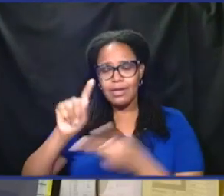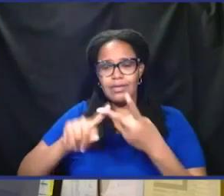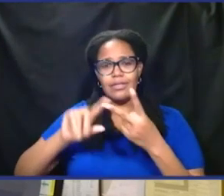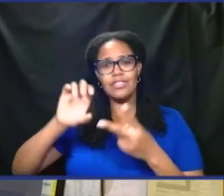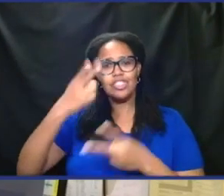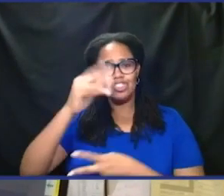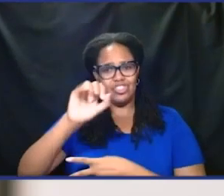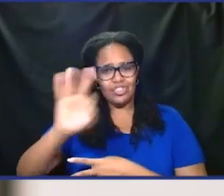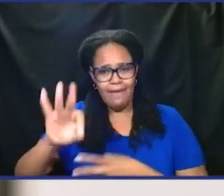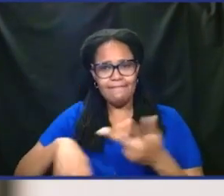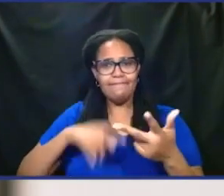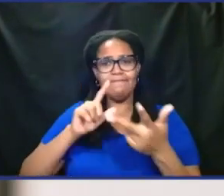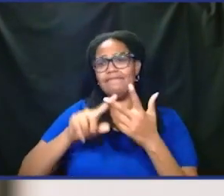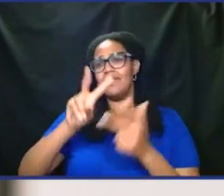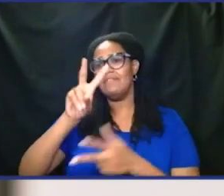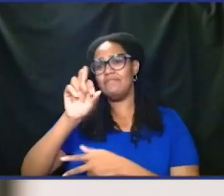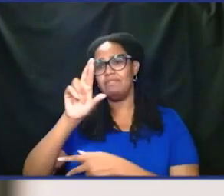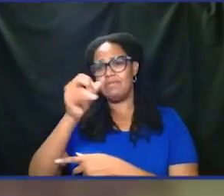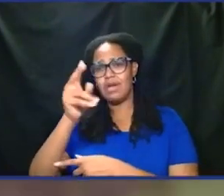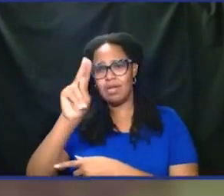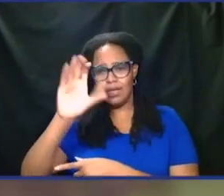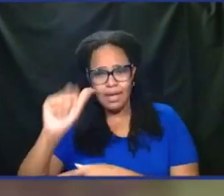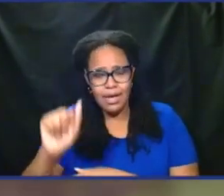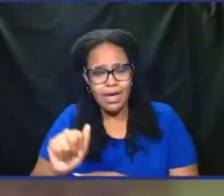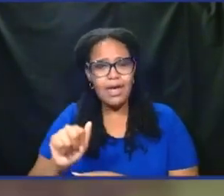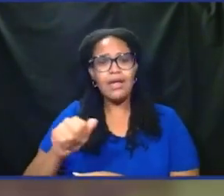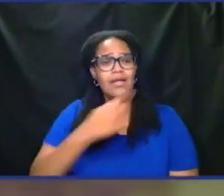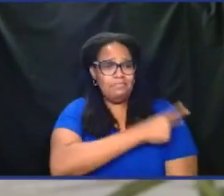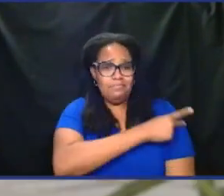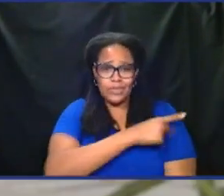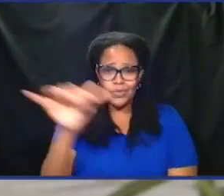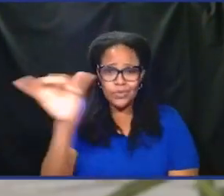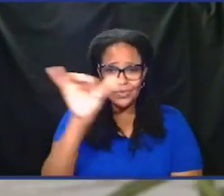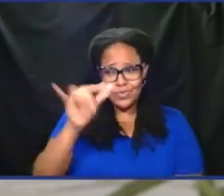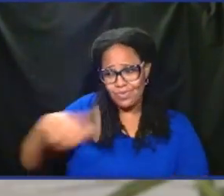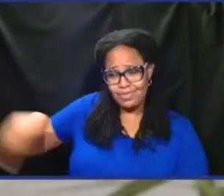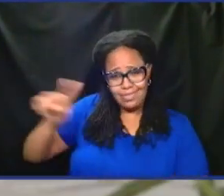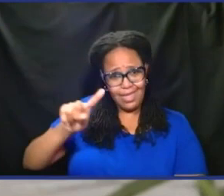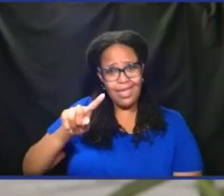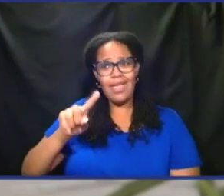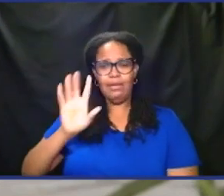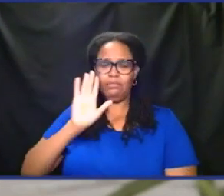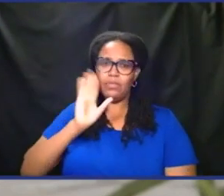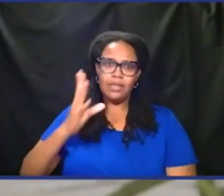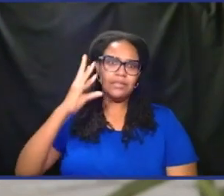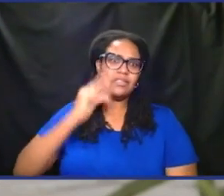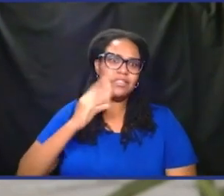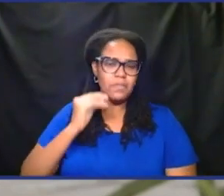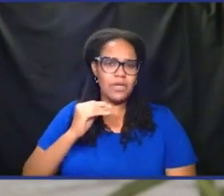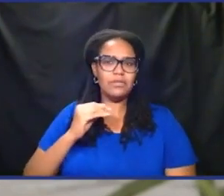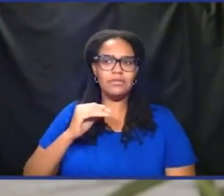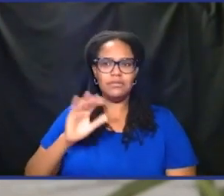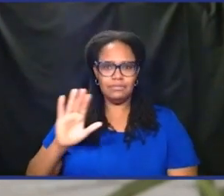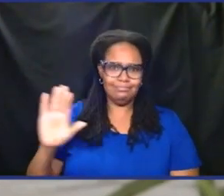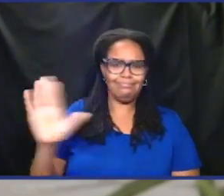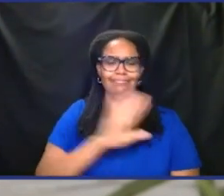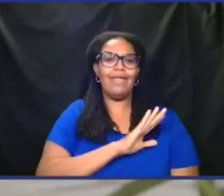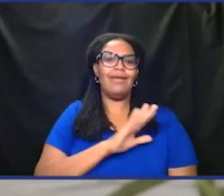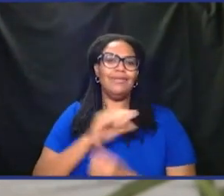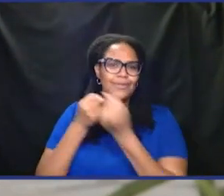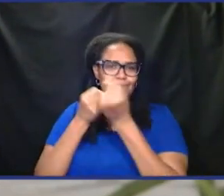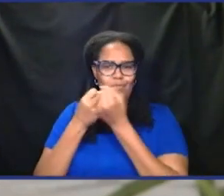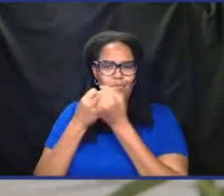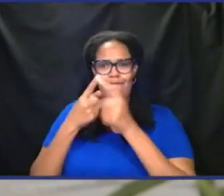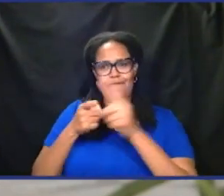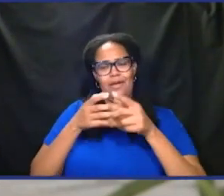and Veronica, and patients like Marcia and Richard. And that's the goal of it all at the end of the day, to make sure that our